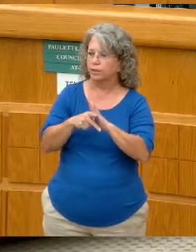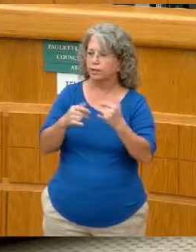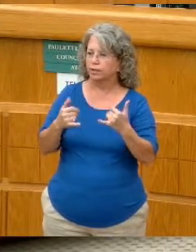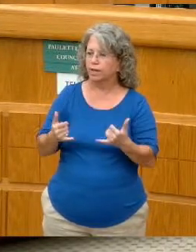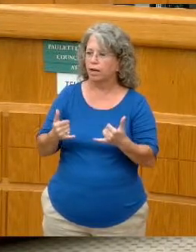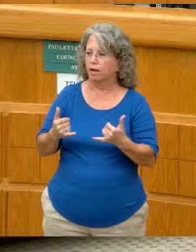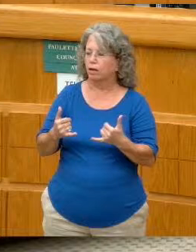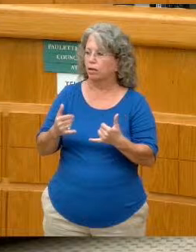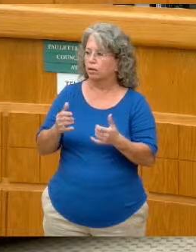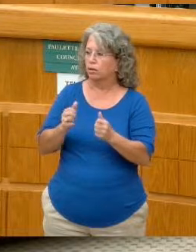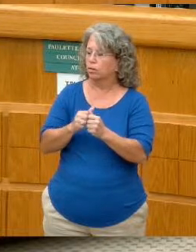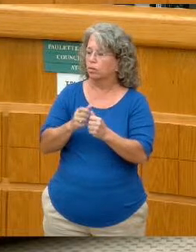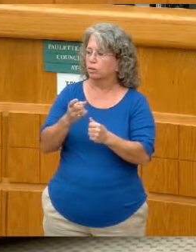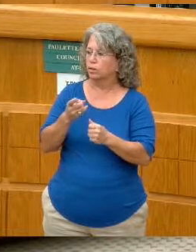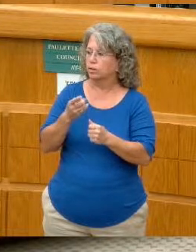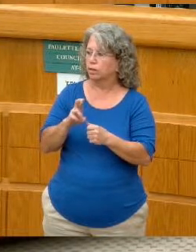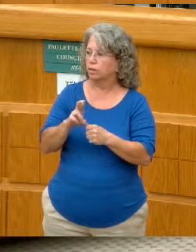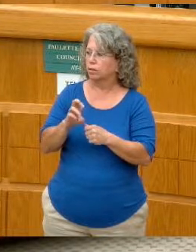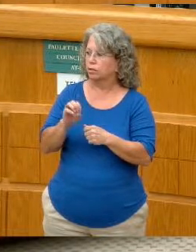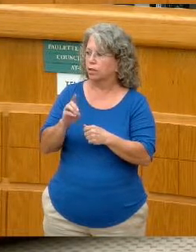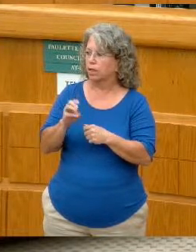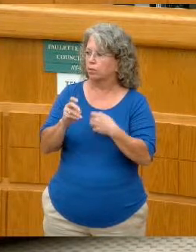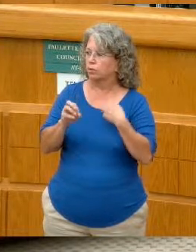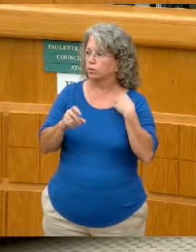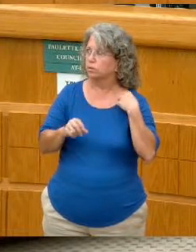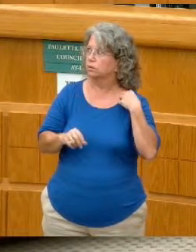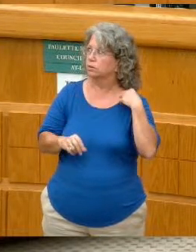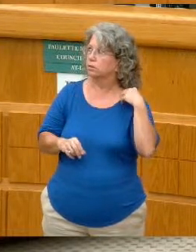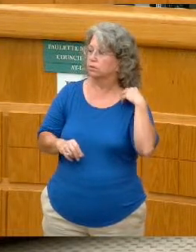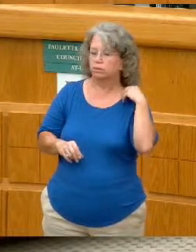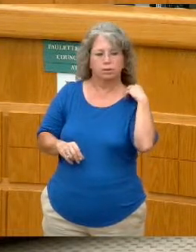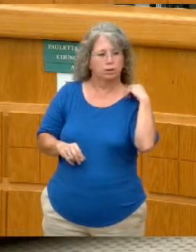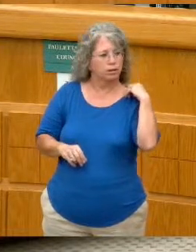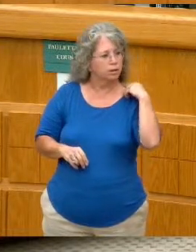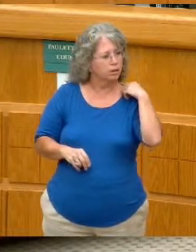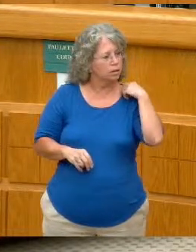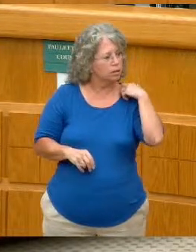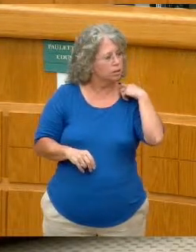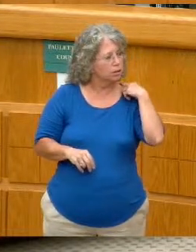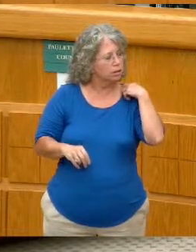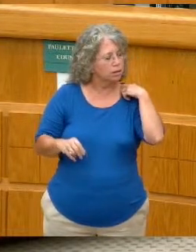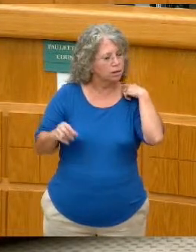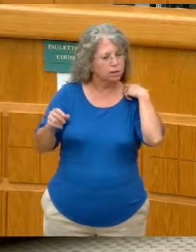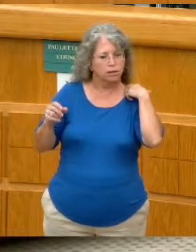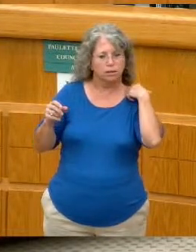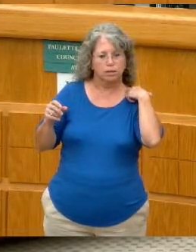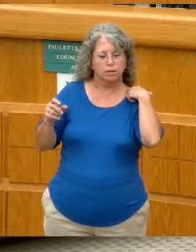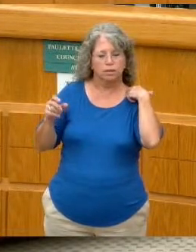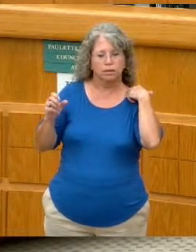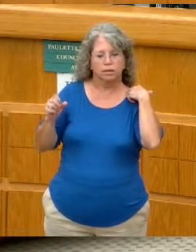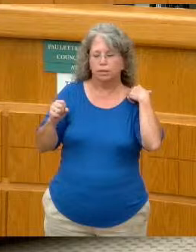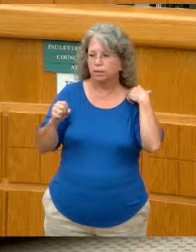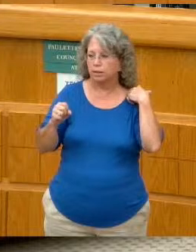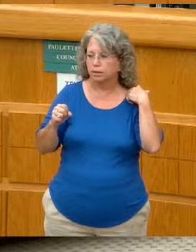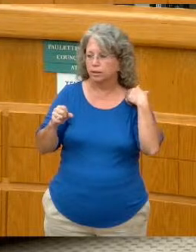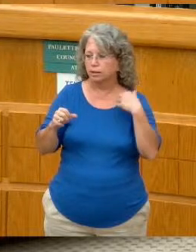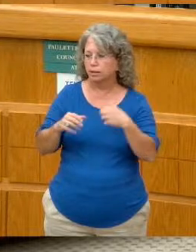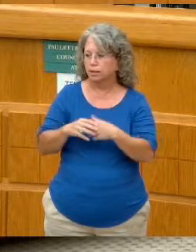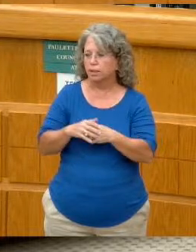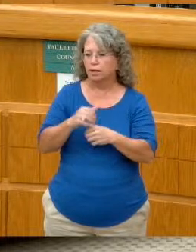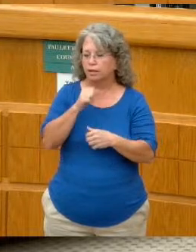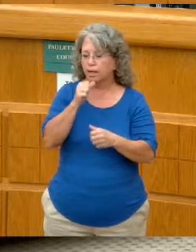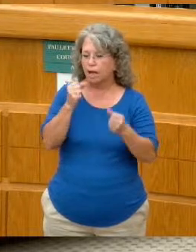with Dr. Davey Edwards. Yes, thank you. There wasn't very many questions